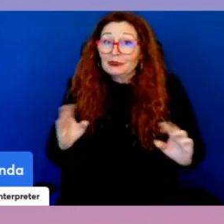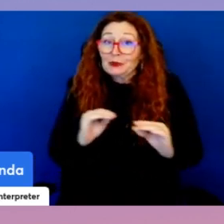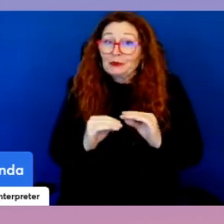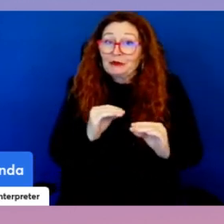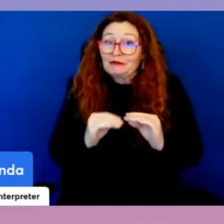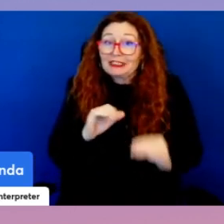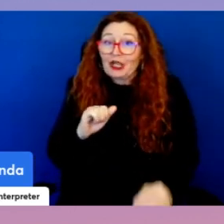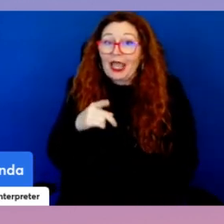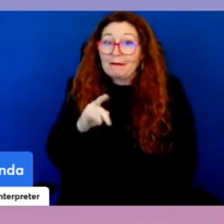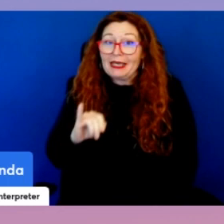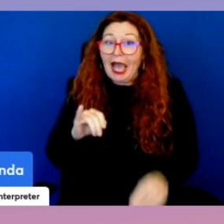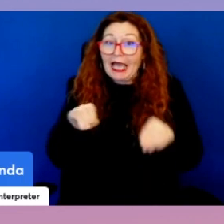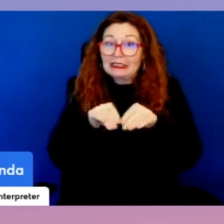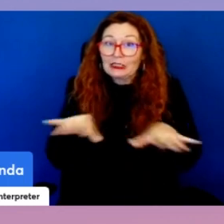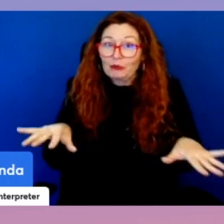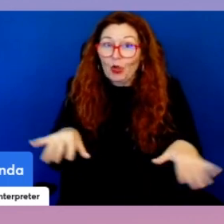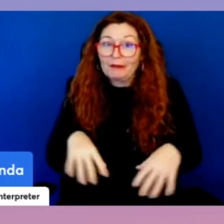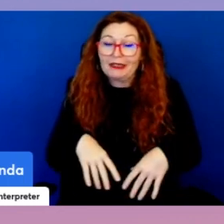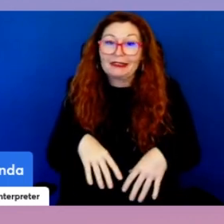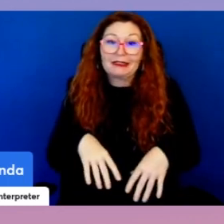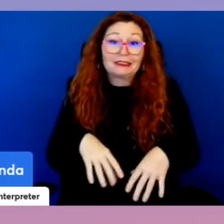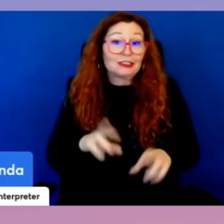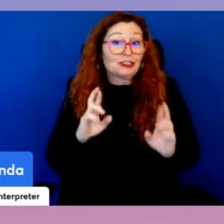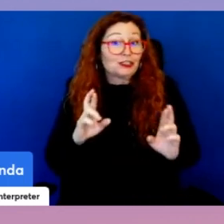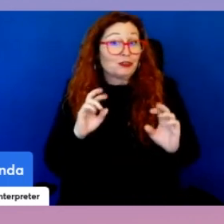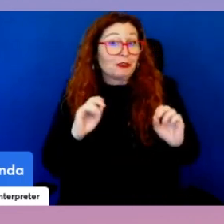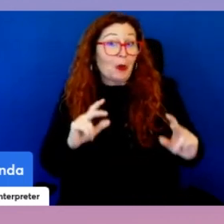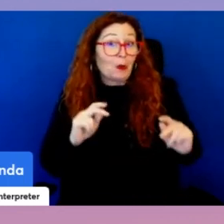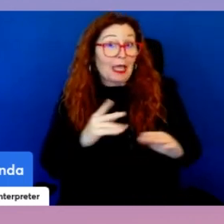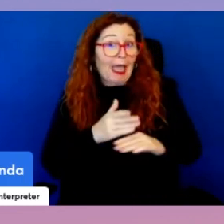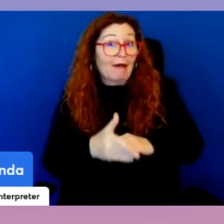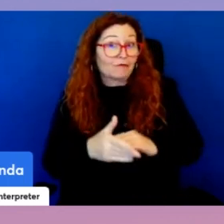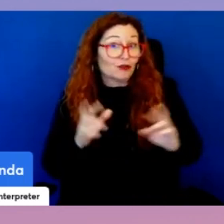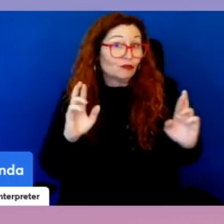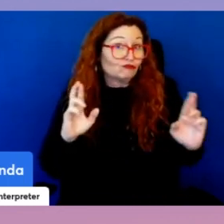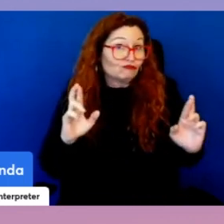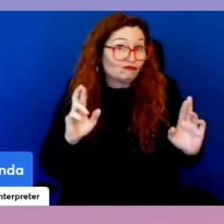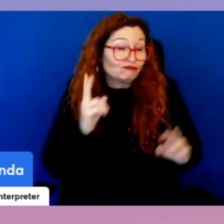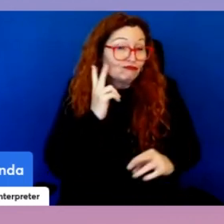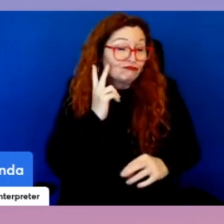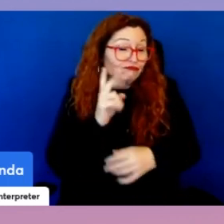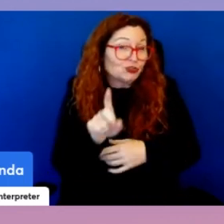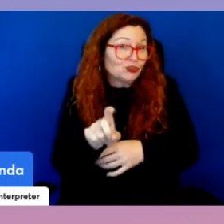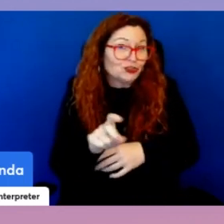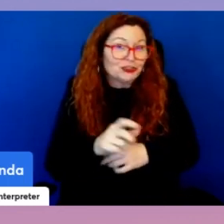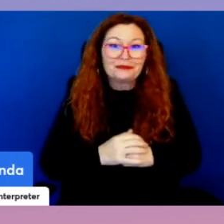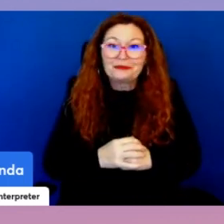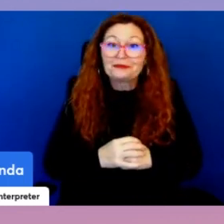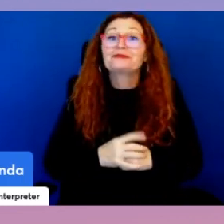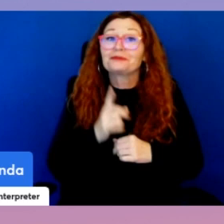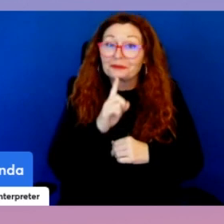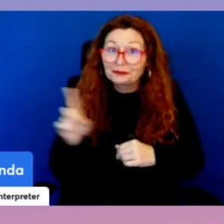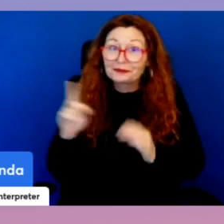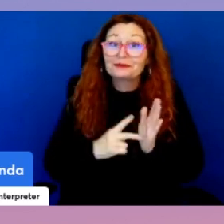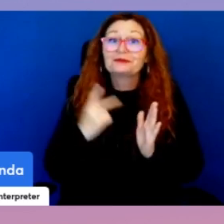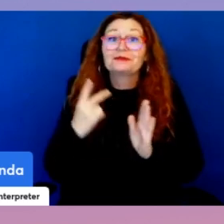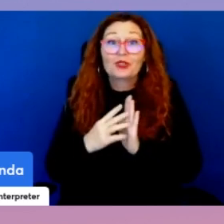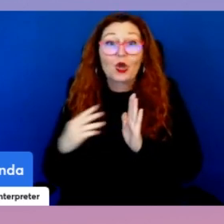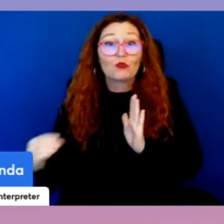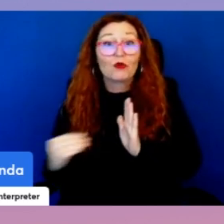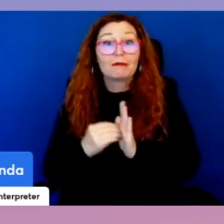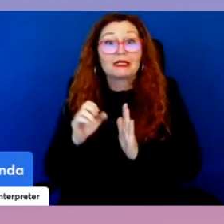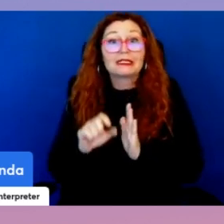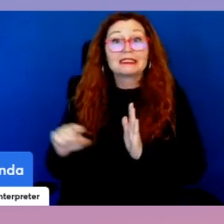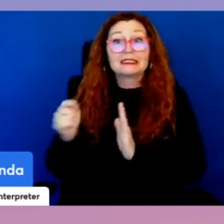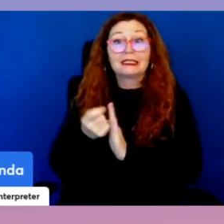deployment, and it should be healthy after this works. So let's see here. So the replica set deleted our pod, and